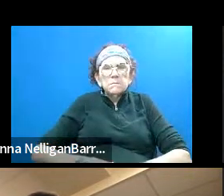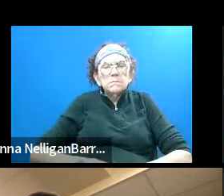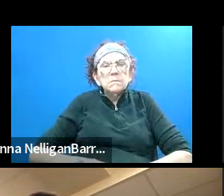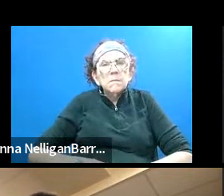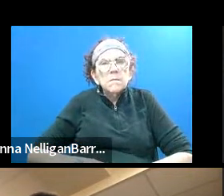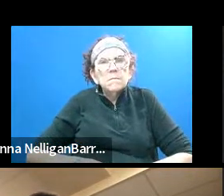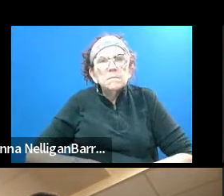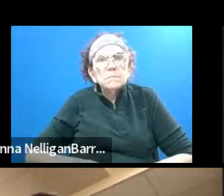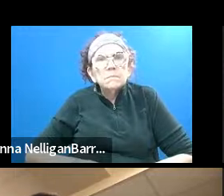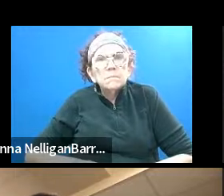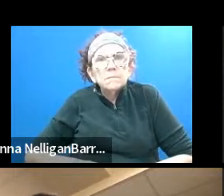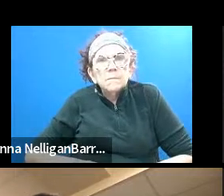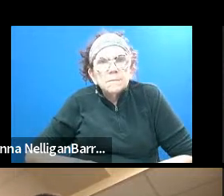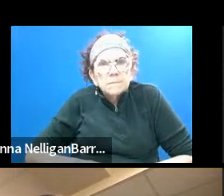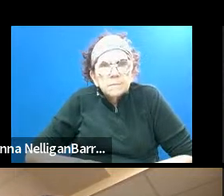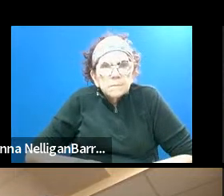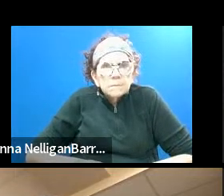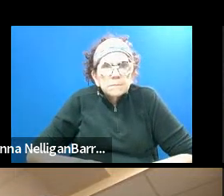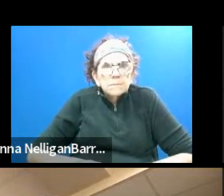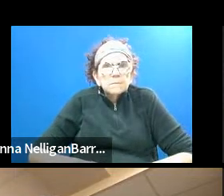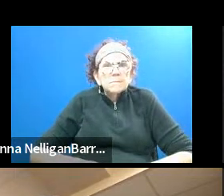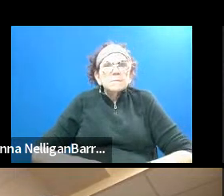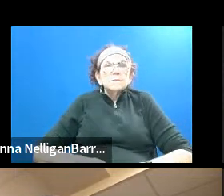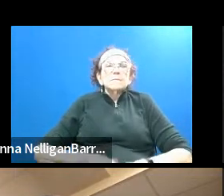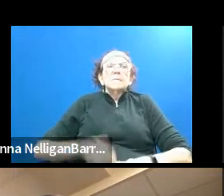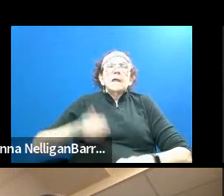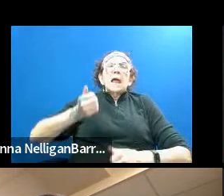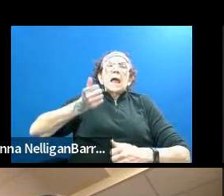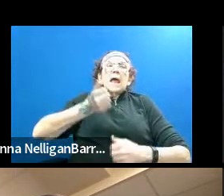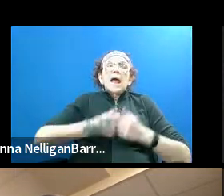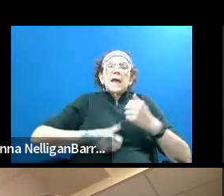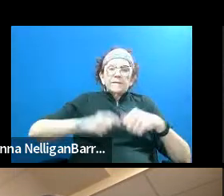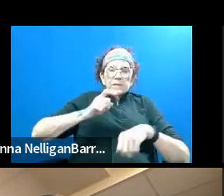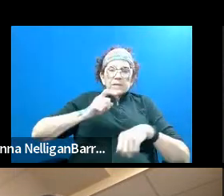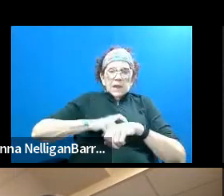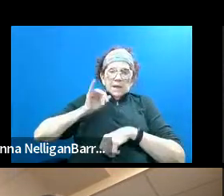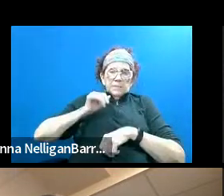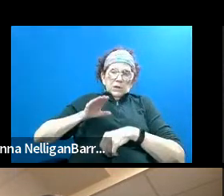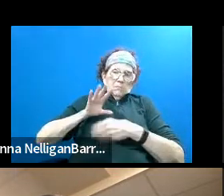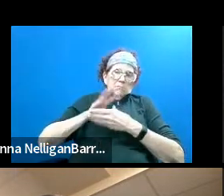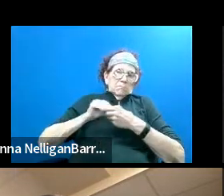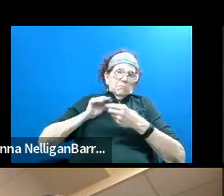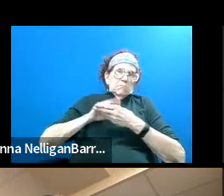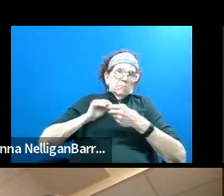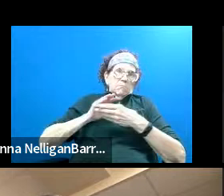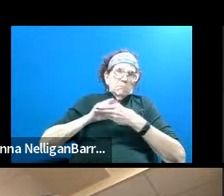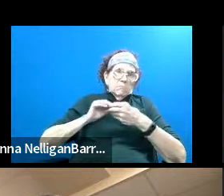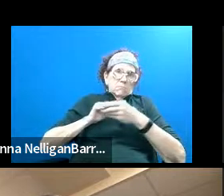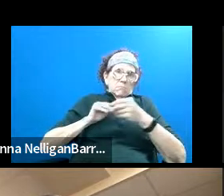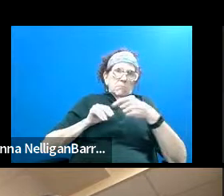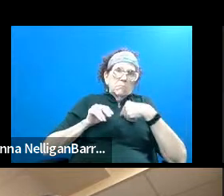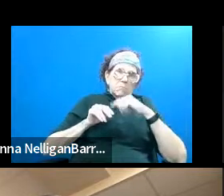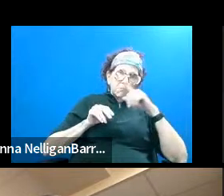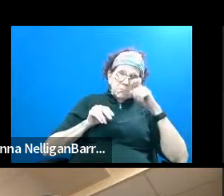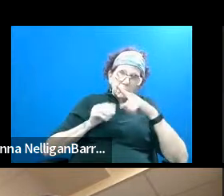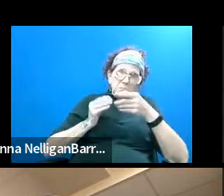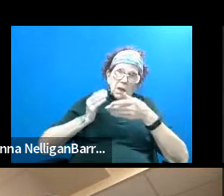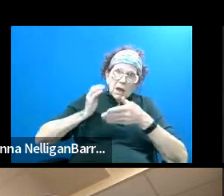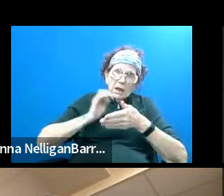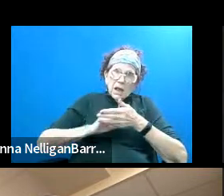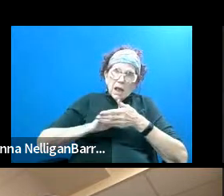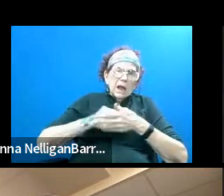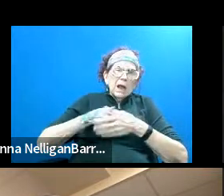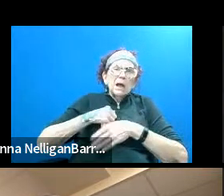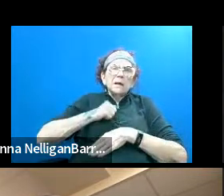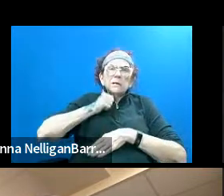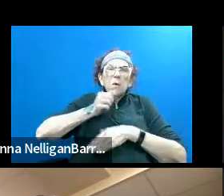Jim came to the table, and I'll just kind of repeat the question. Don't necessarily expect a very detailed answer yet.